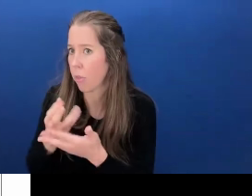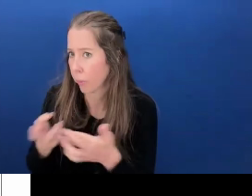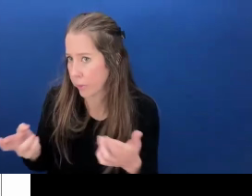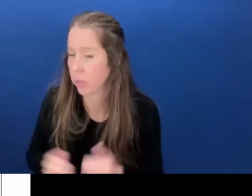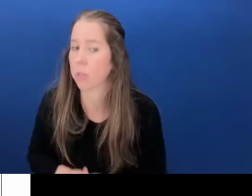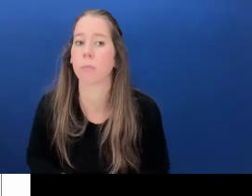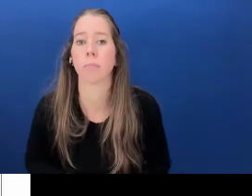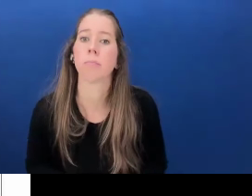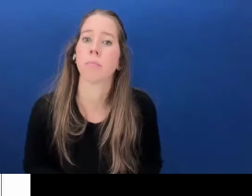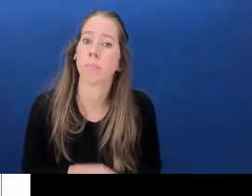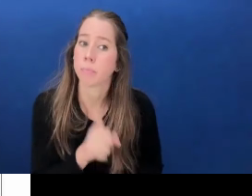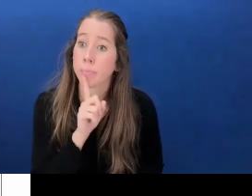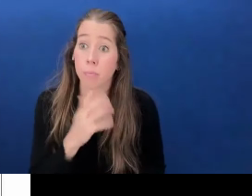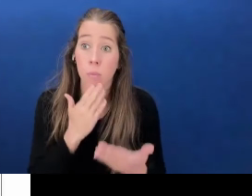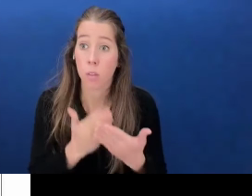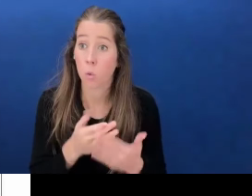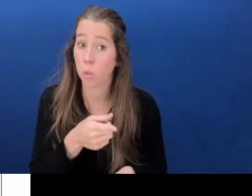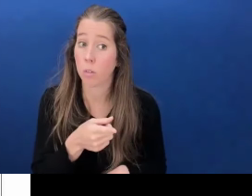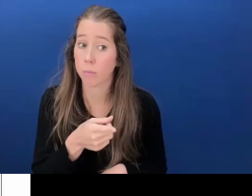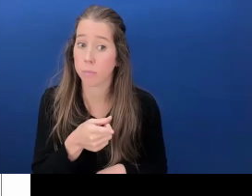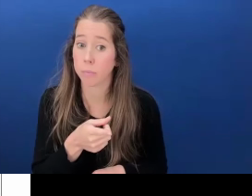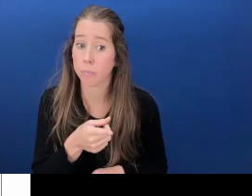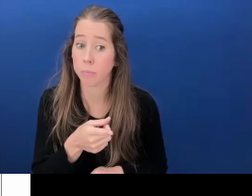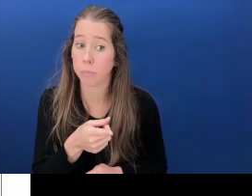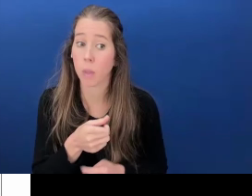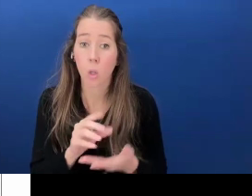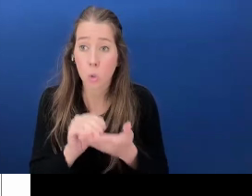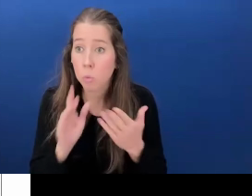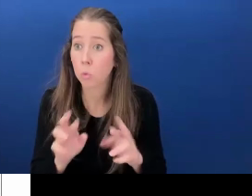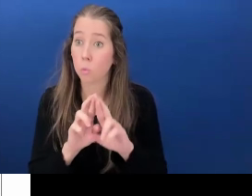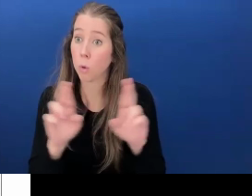So this is just a really great way for students who are ready to start